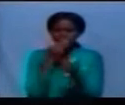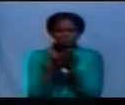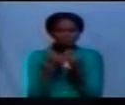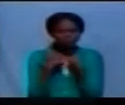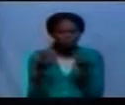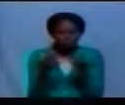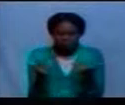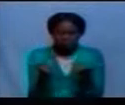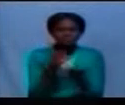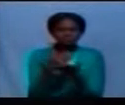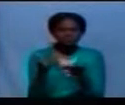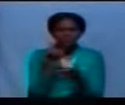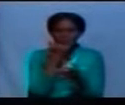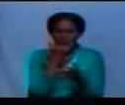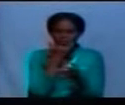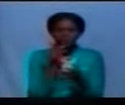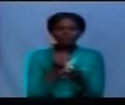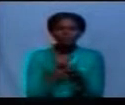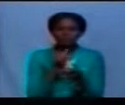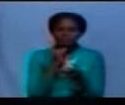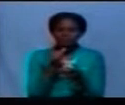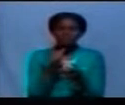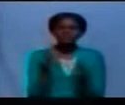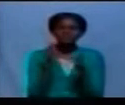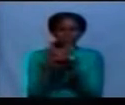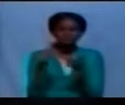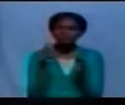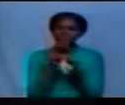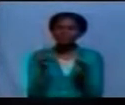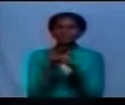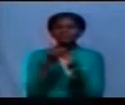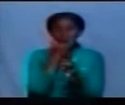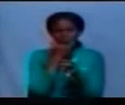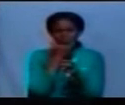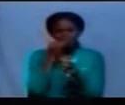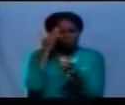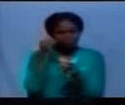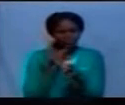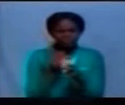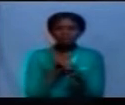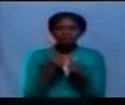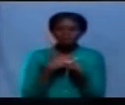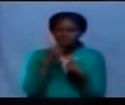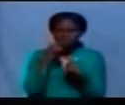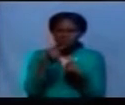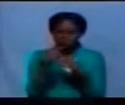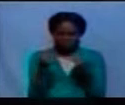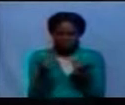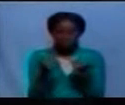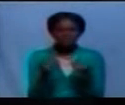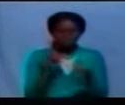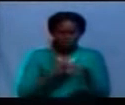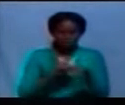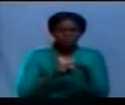there's something wrong. And we are not going to stop. Something very wrong. Something very wrong. And that's the reason why we've said it's time to go out